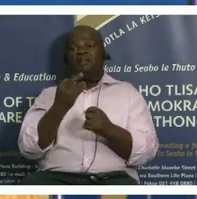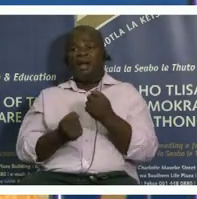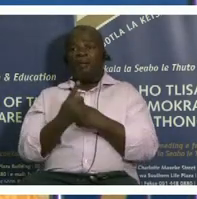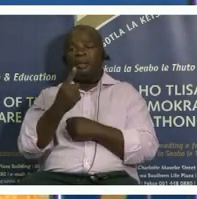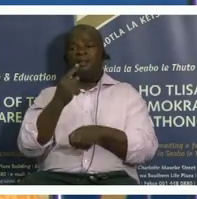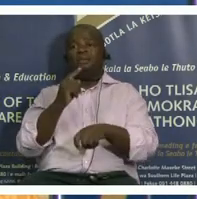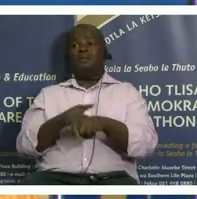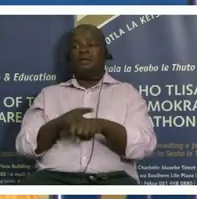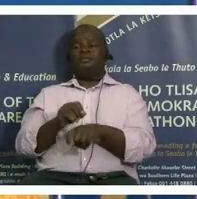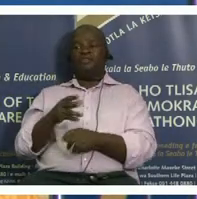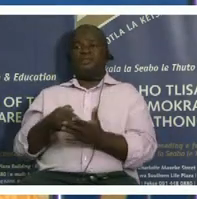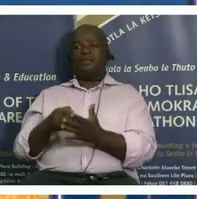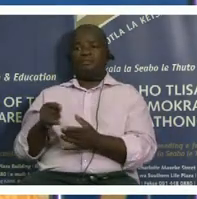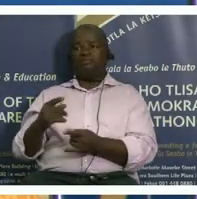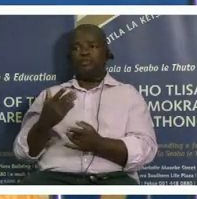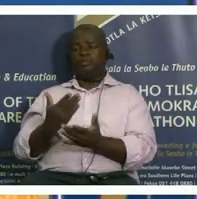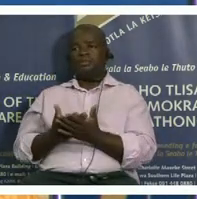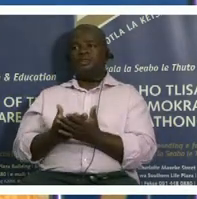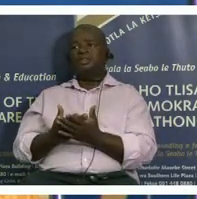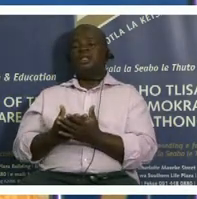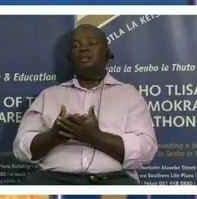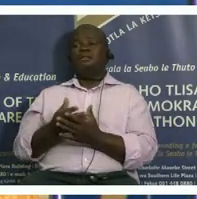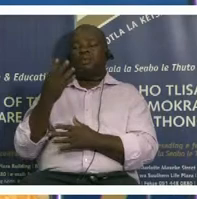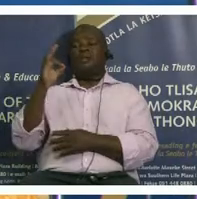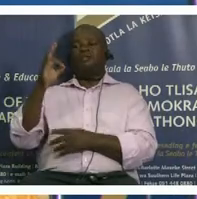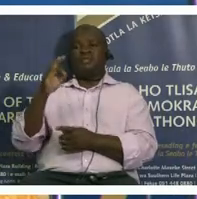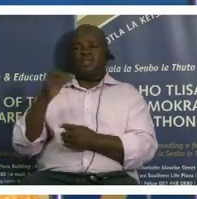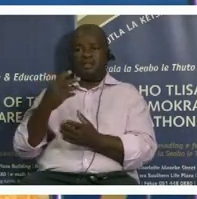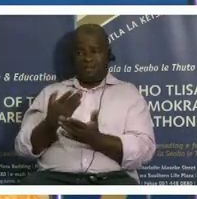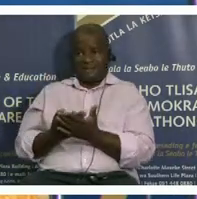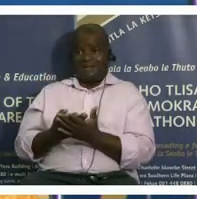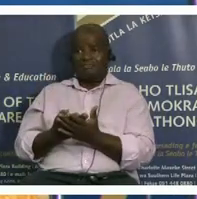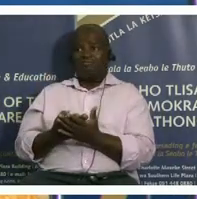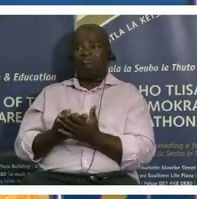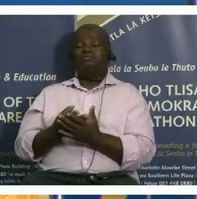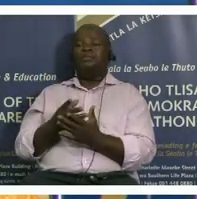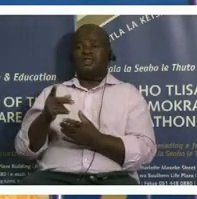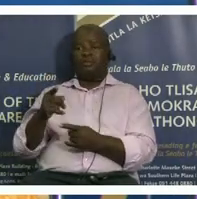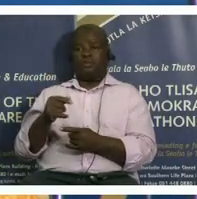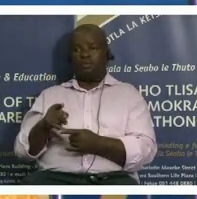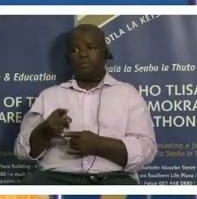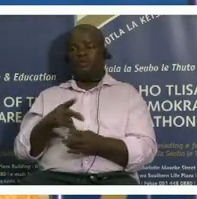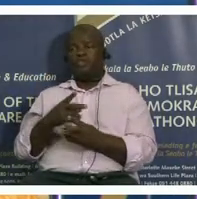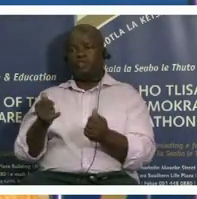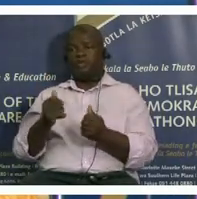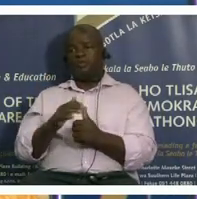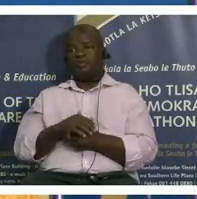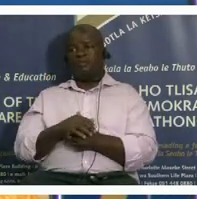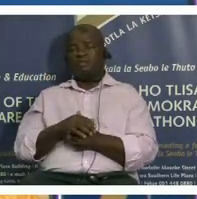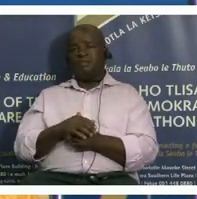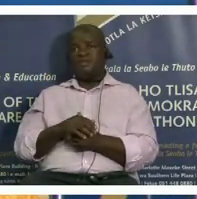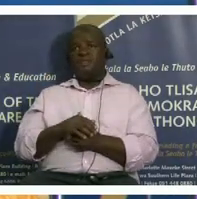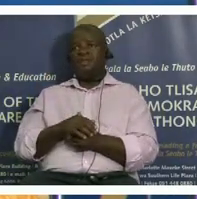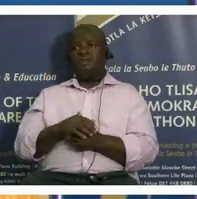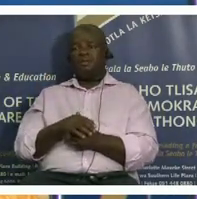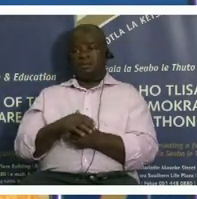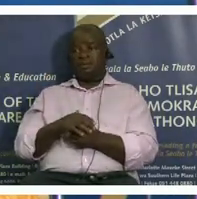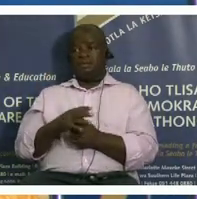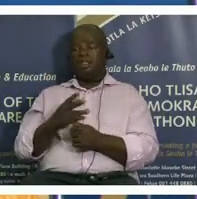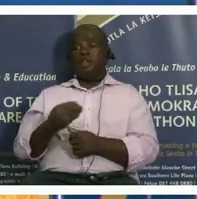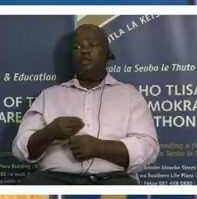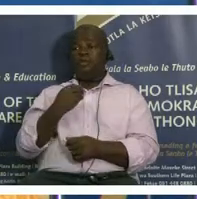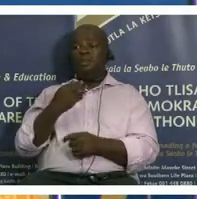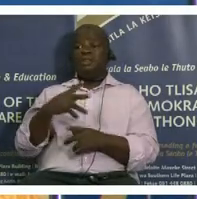need comes, the government is able to respond. The opportunities for youth in